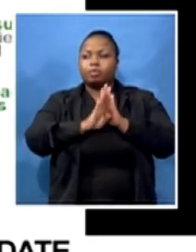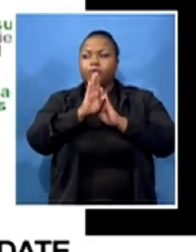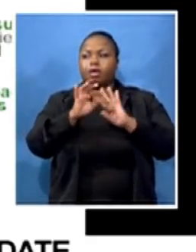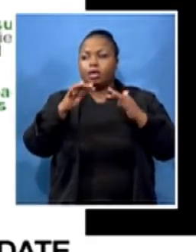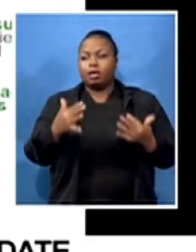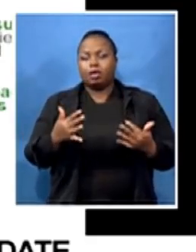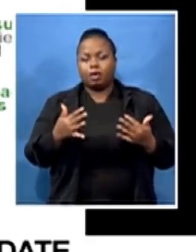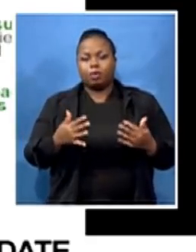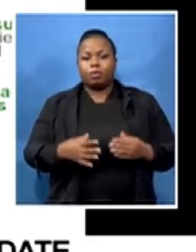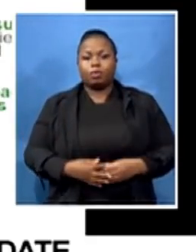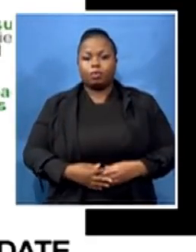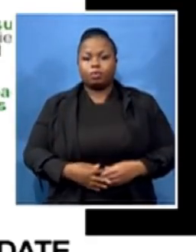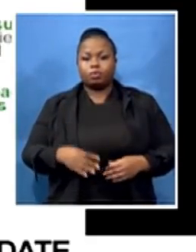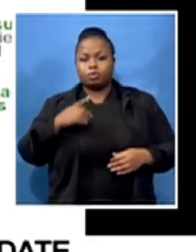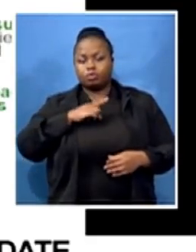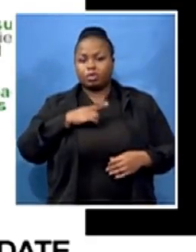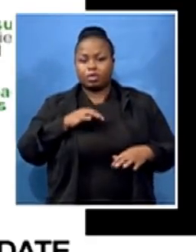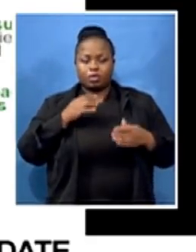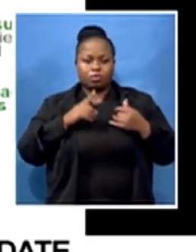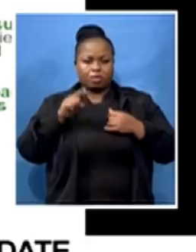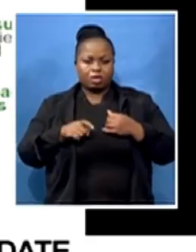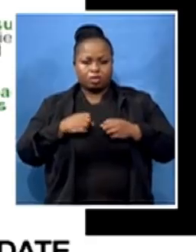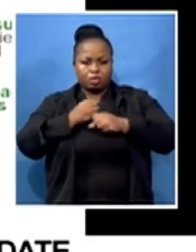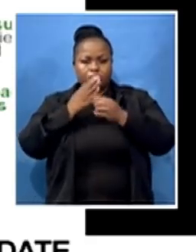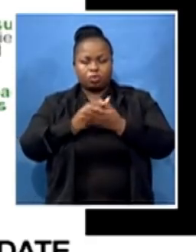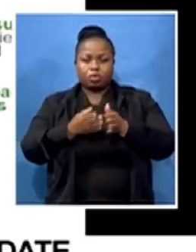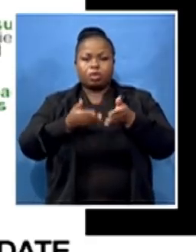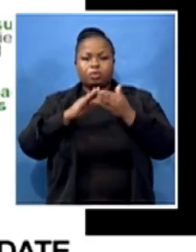resilient communities.